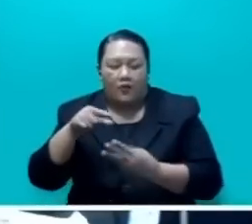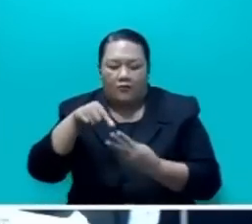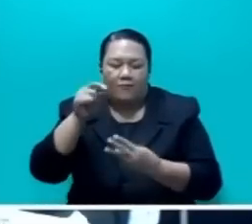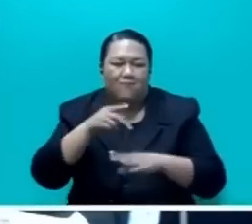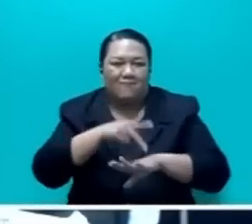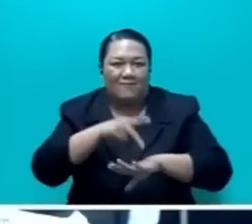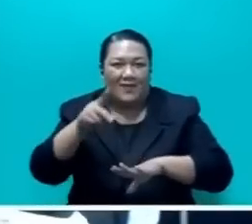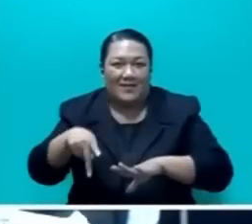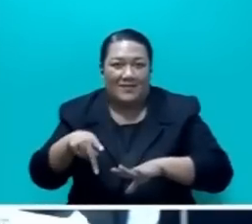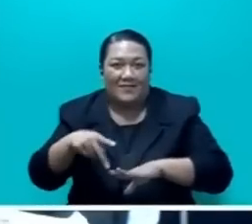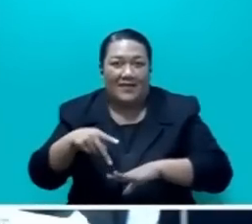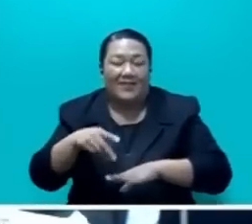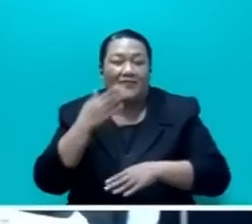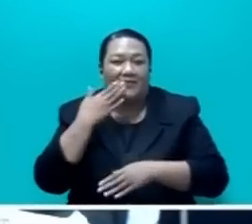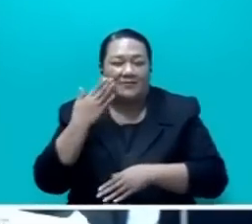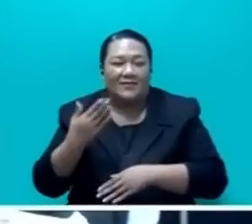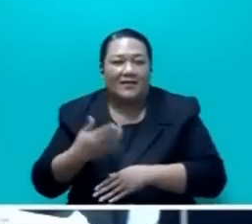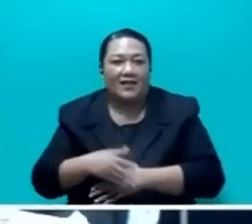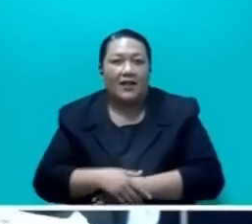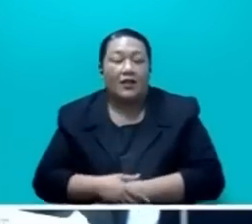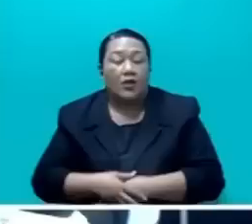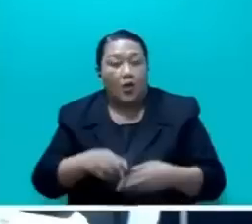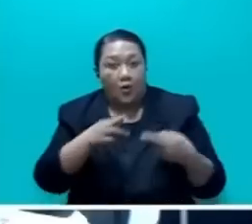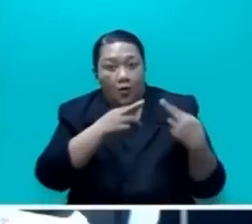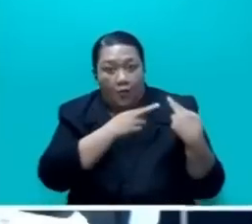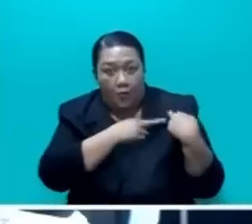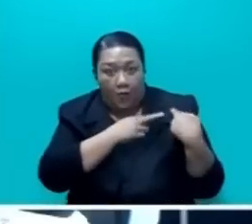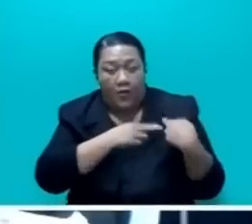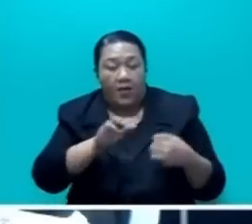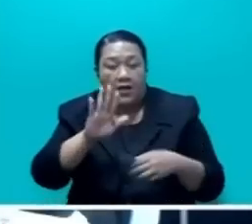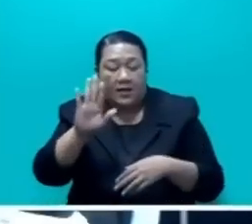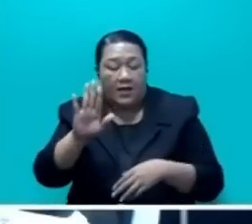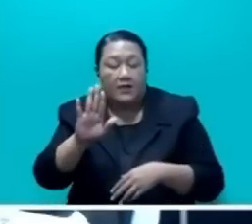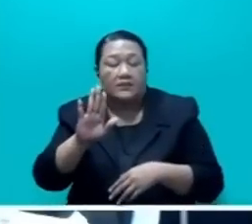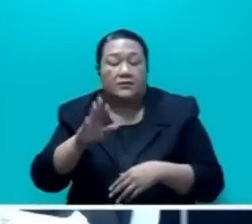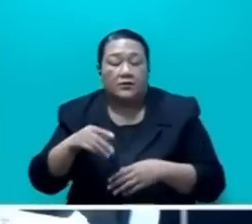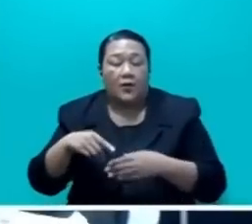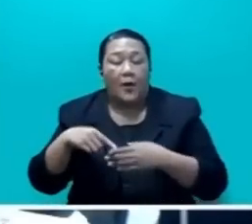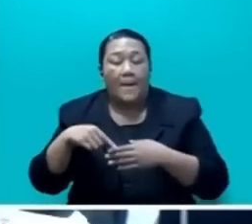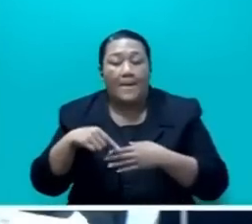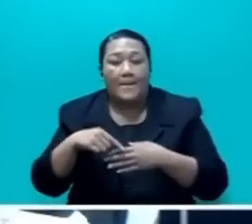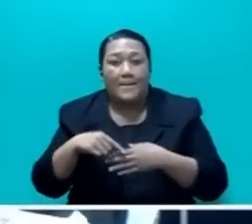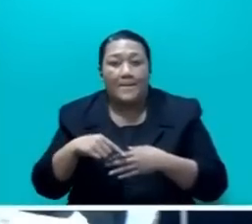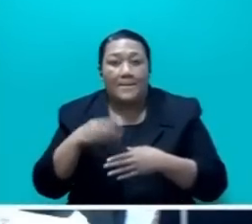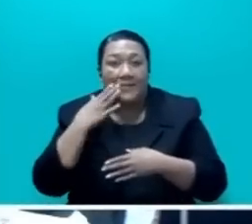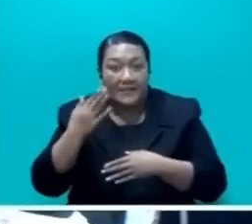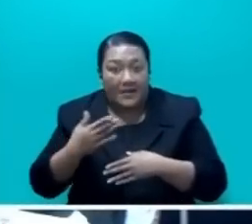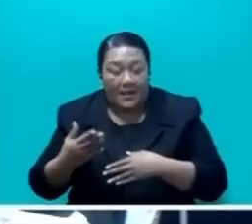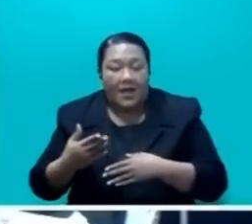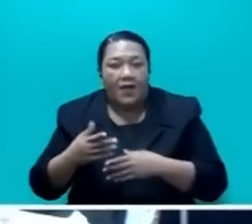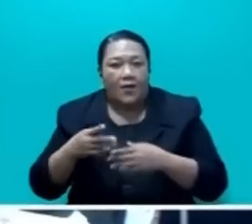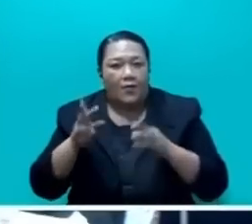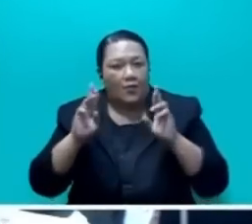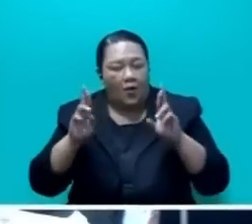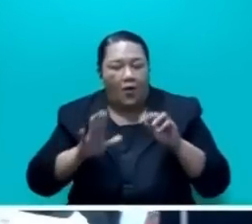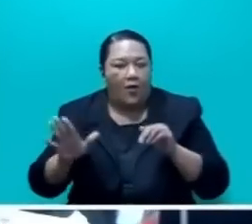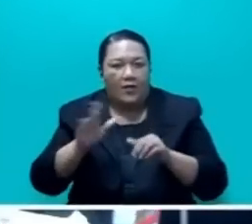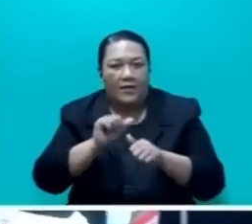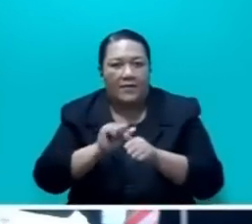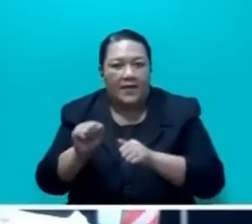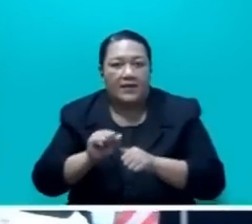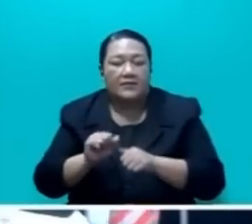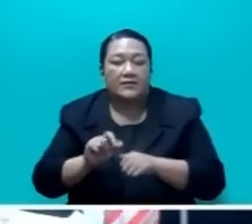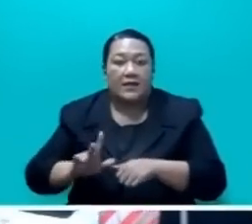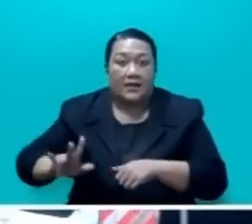in wishing you the very best in your role as Speaker. The people of Lomai Viti are